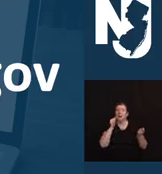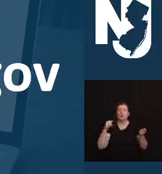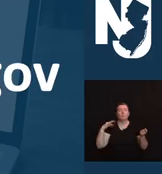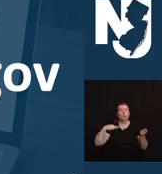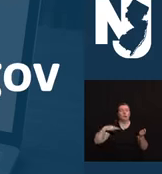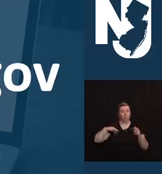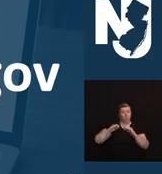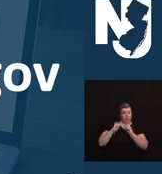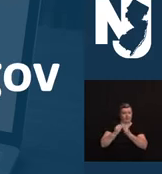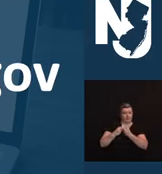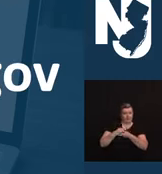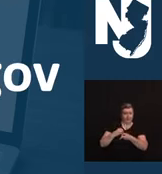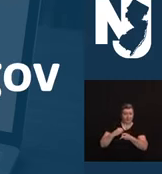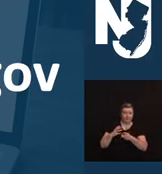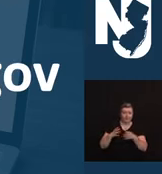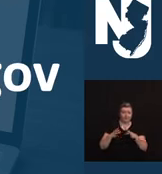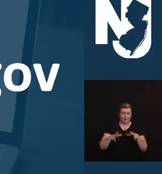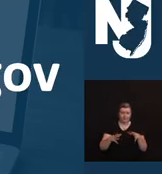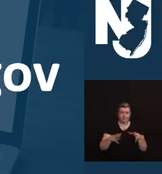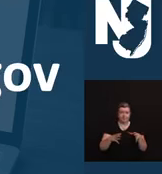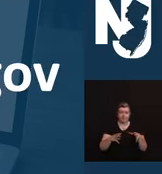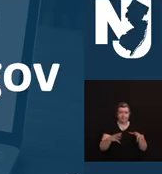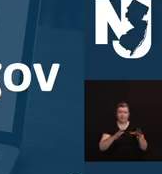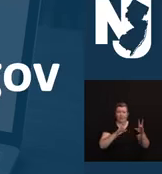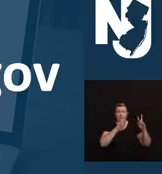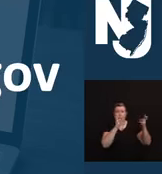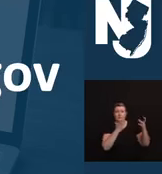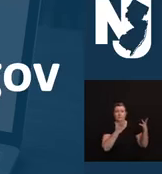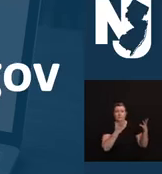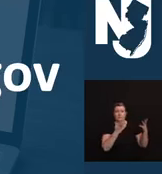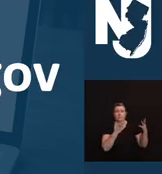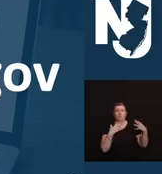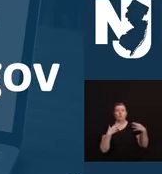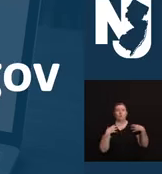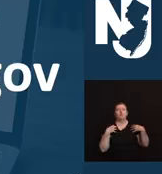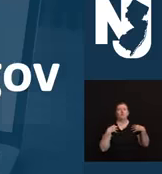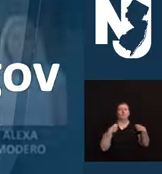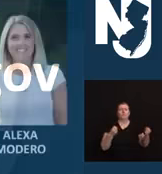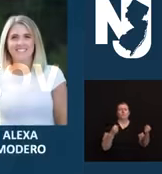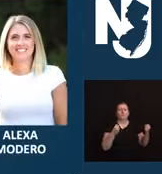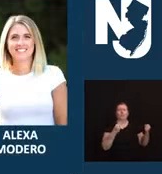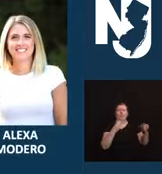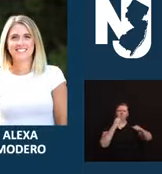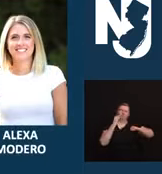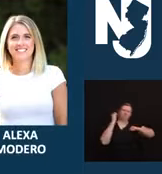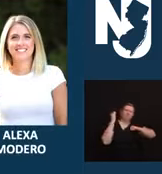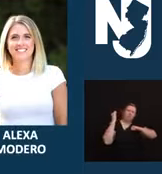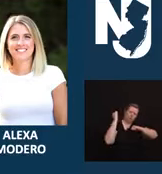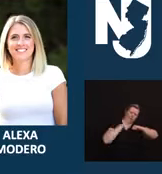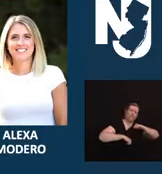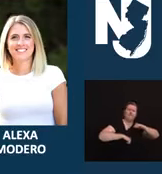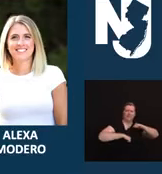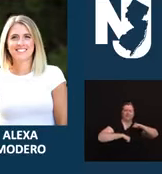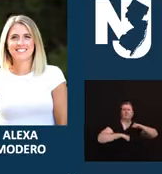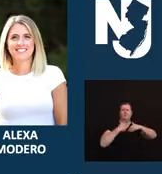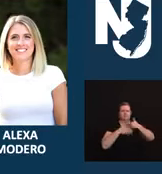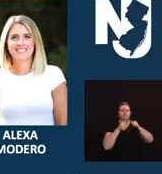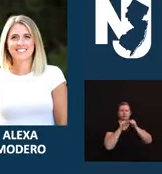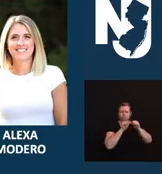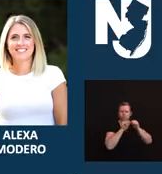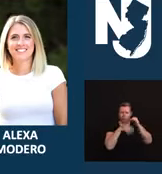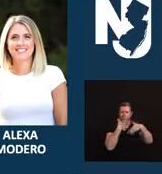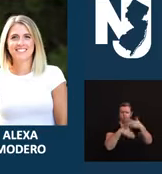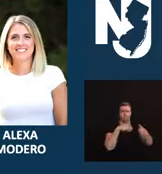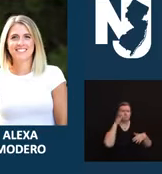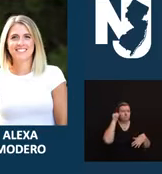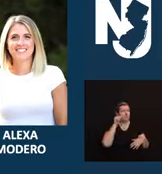on the words strength and resilience. Verona-based Backpacks for Life was started